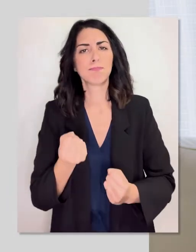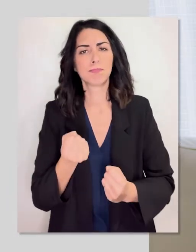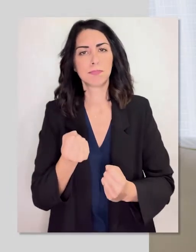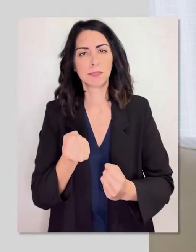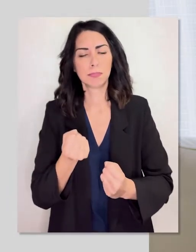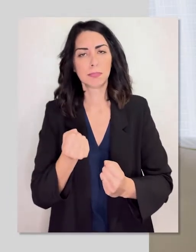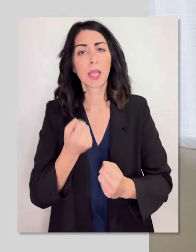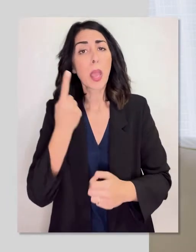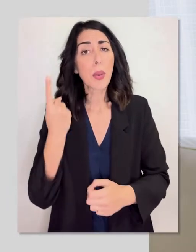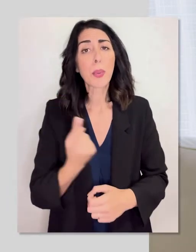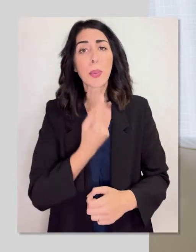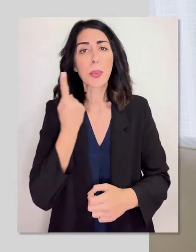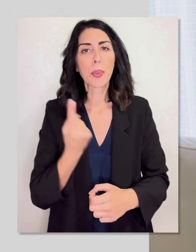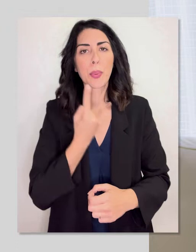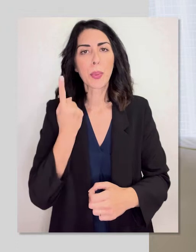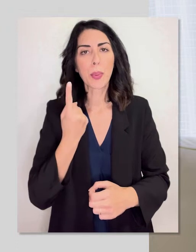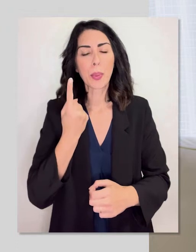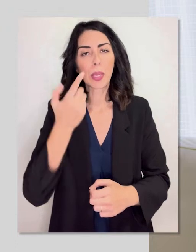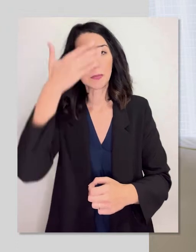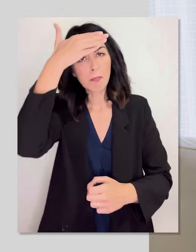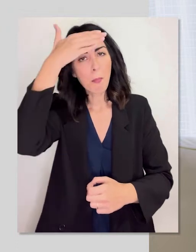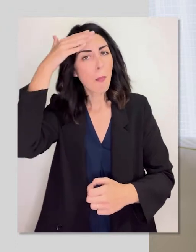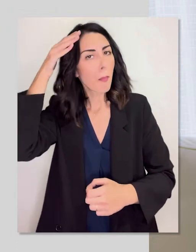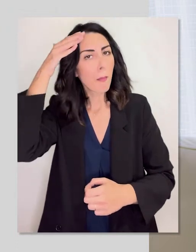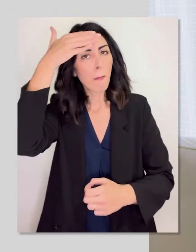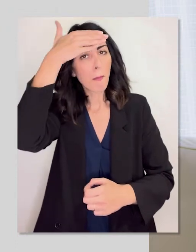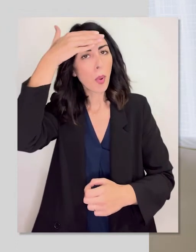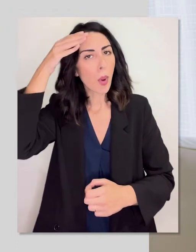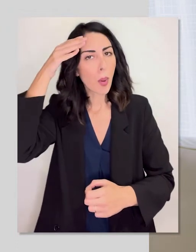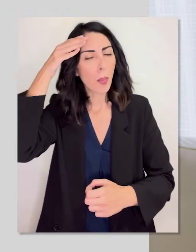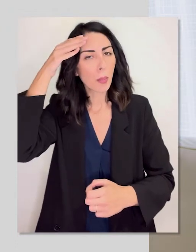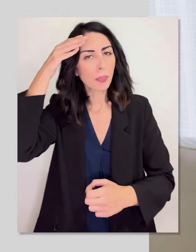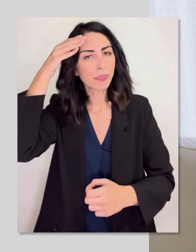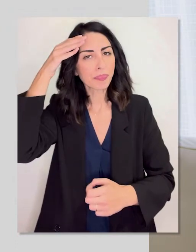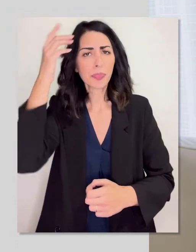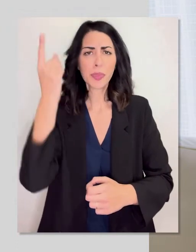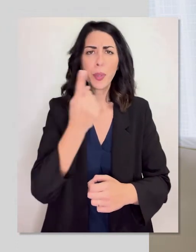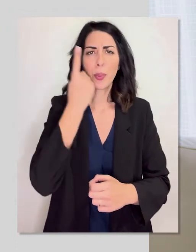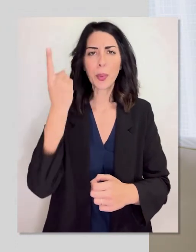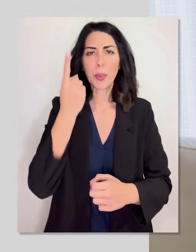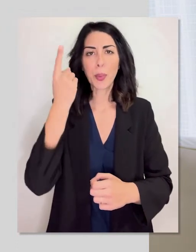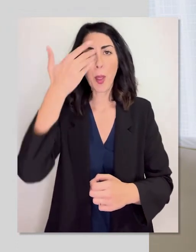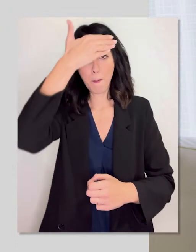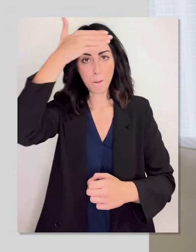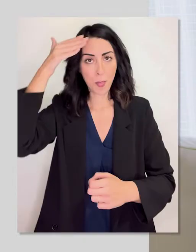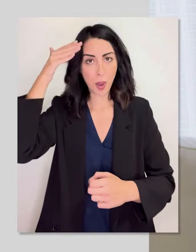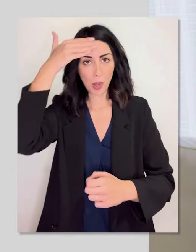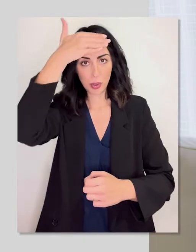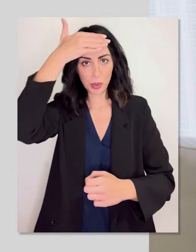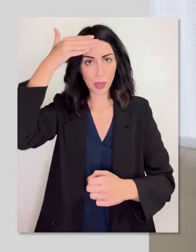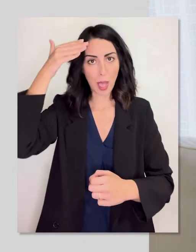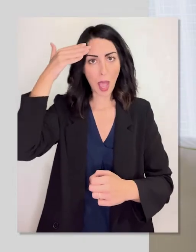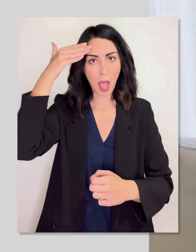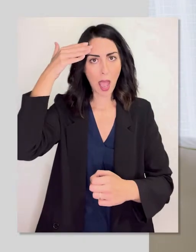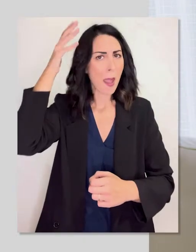severe, and it's often one-sided, and it's more in the front of the head than the back